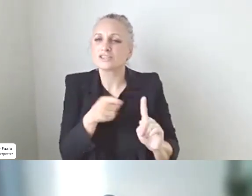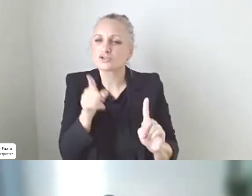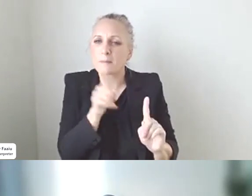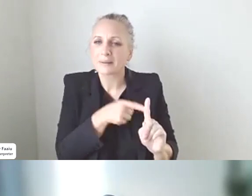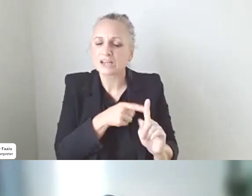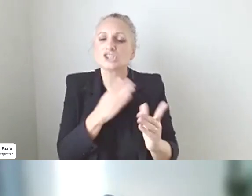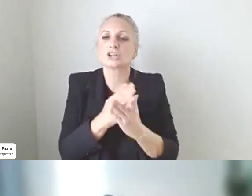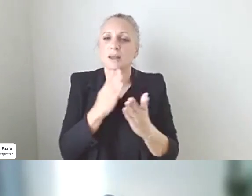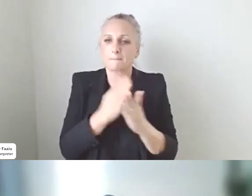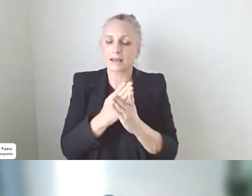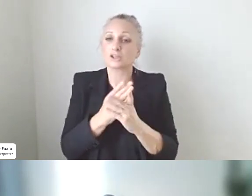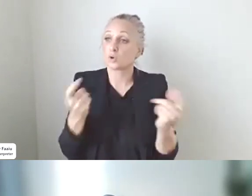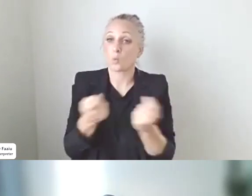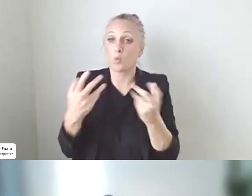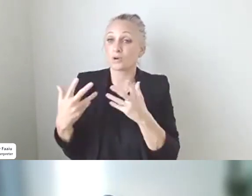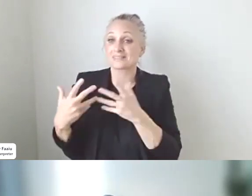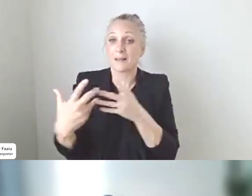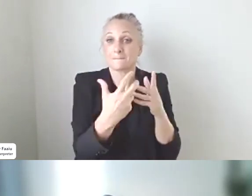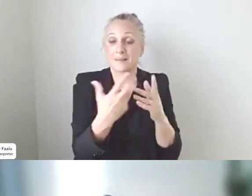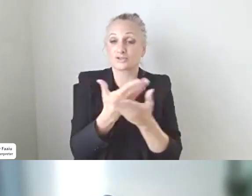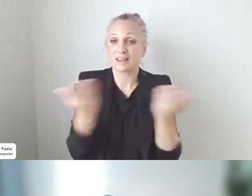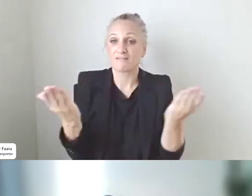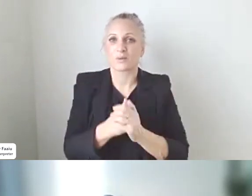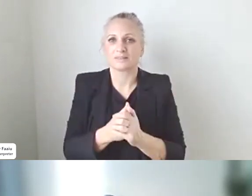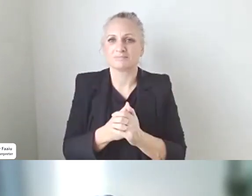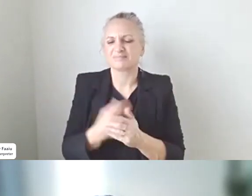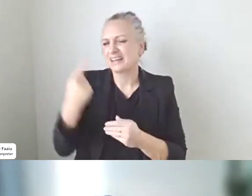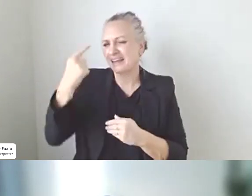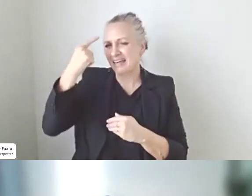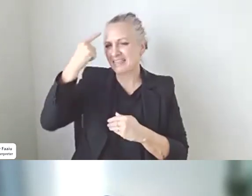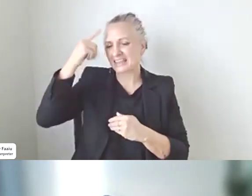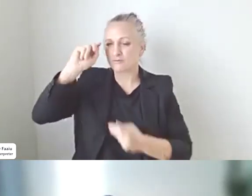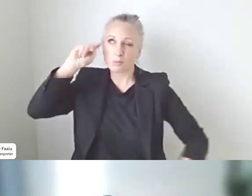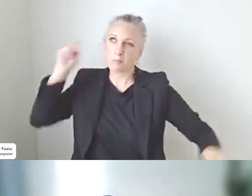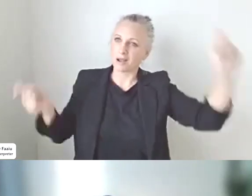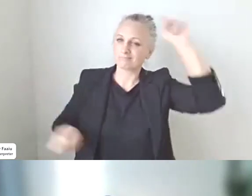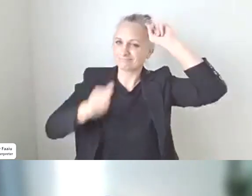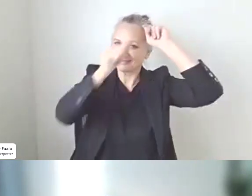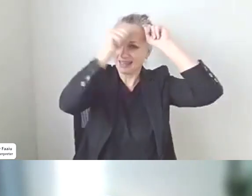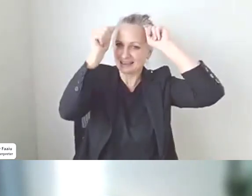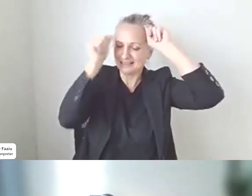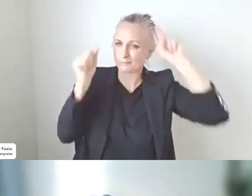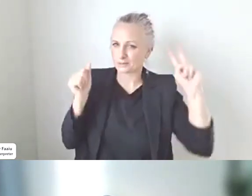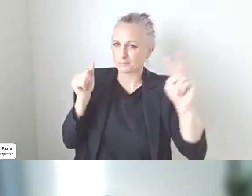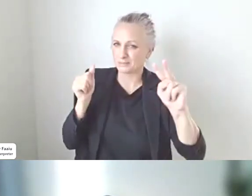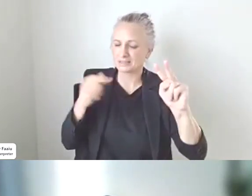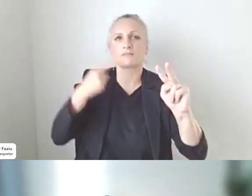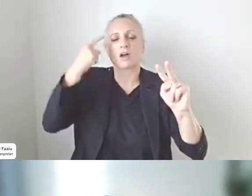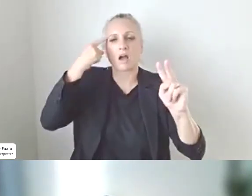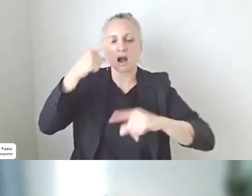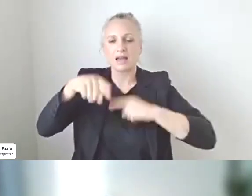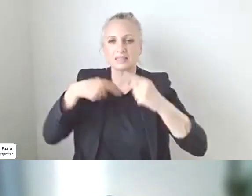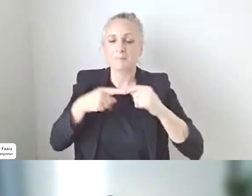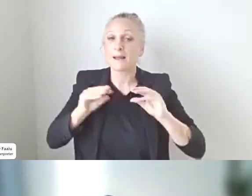everyone. Thinking of my hat as an academic, I can think of educational institutions for us to begin to